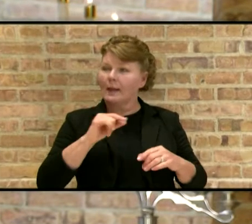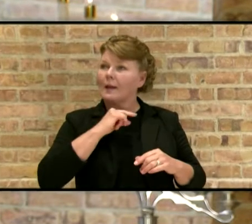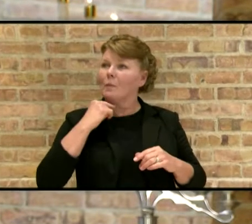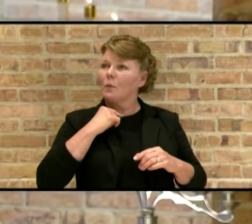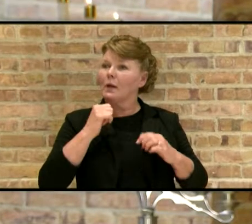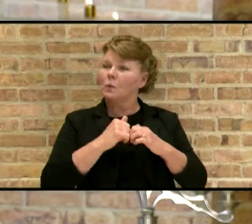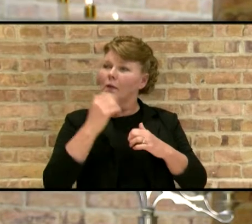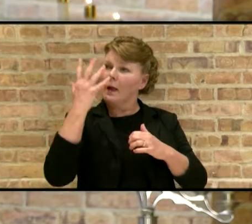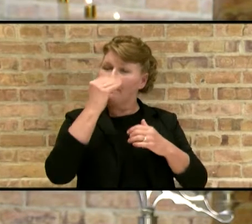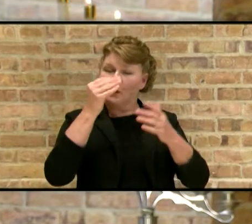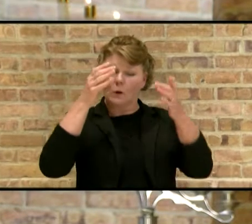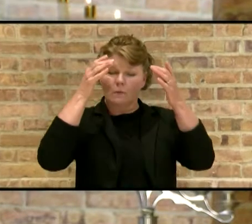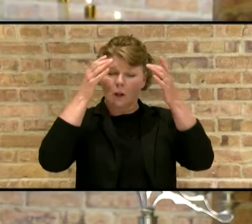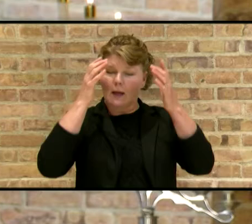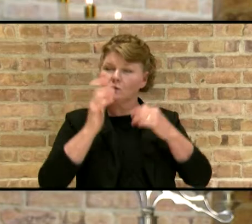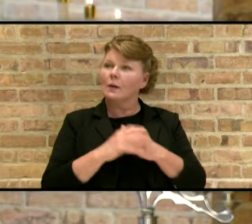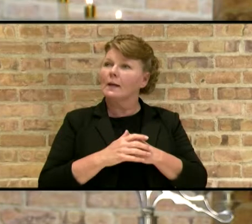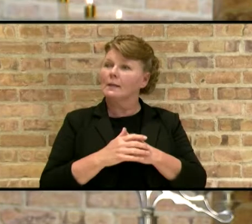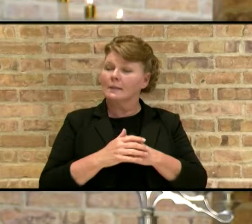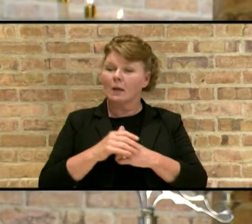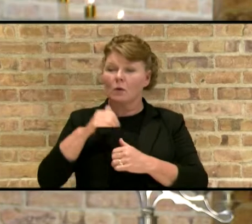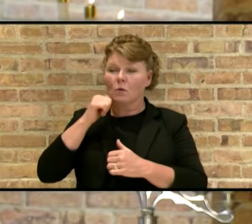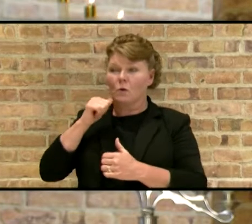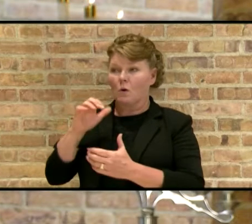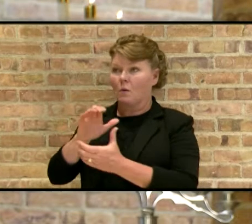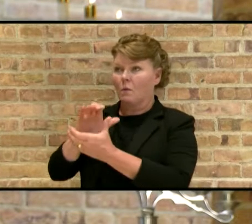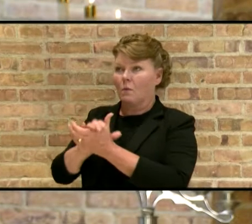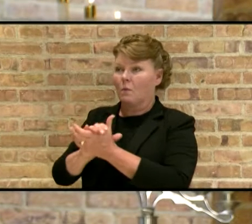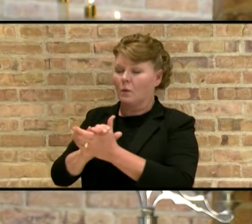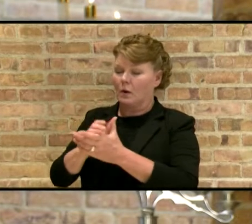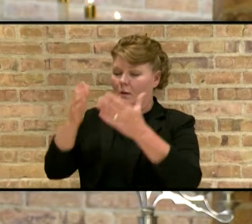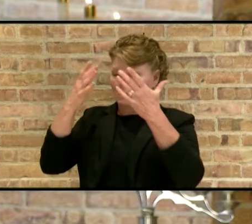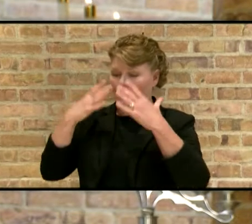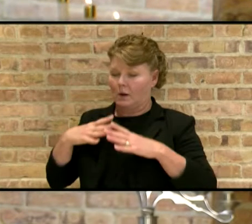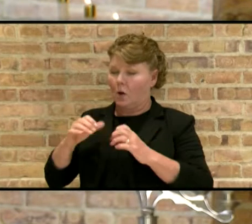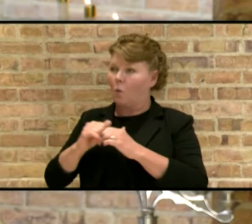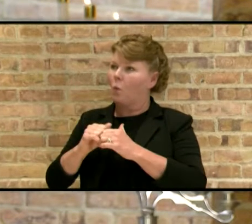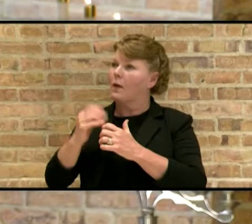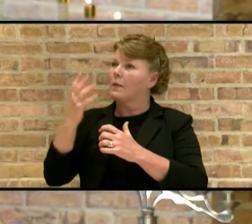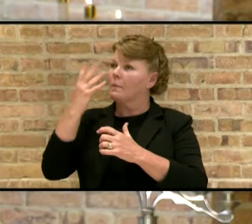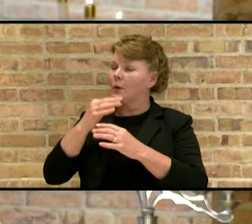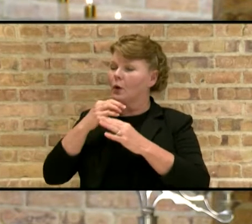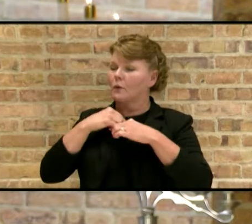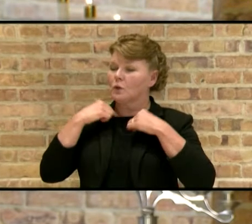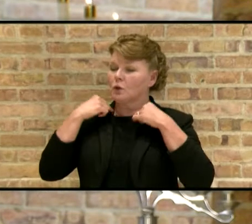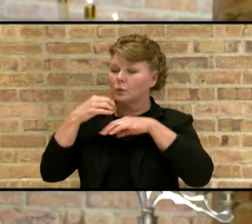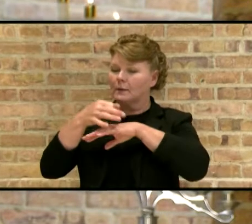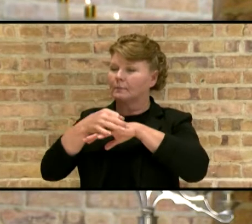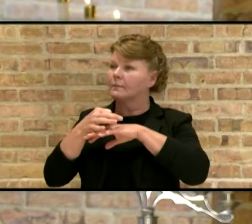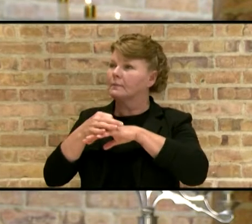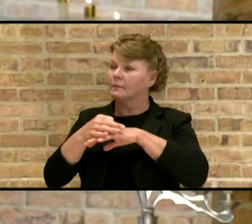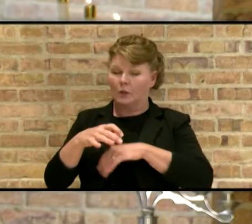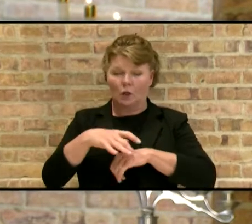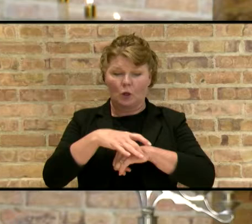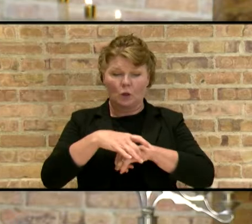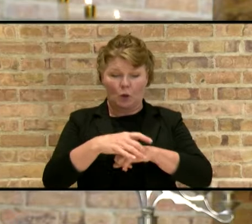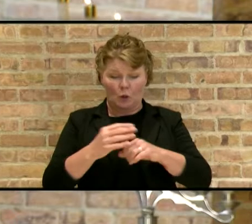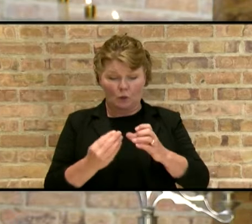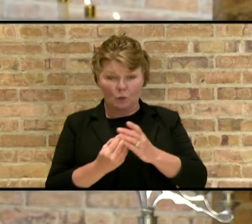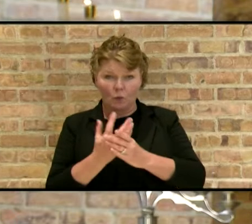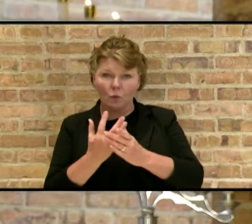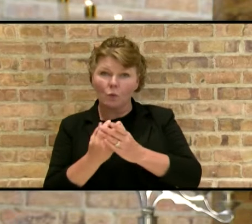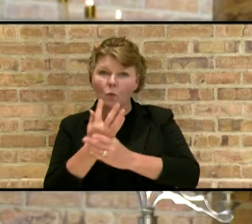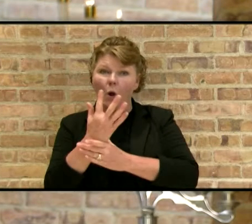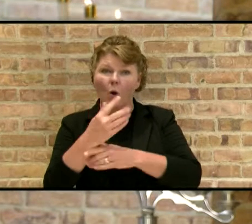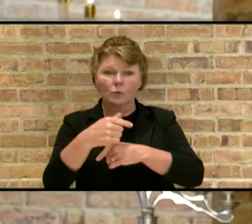with a beautiful headdress, and as a bride adorns herself with her jewels. For as the earth brings forth its sprouts, and